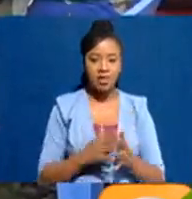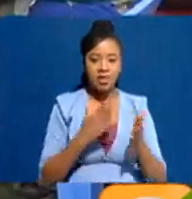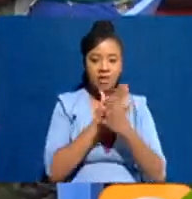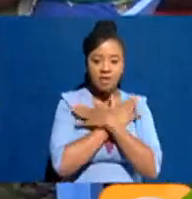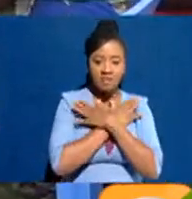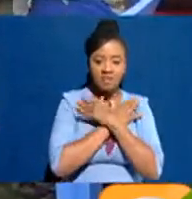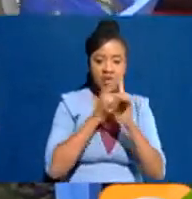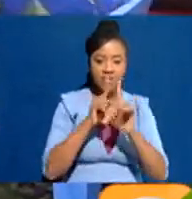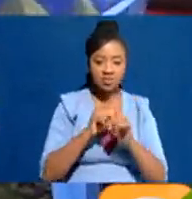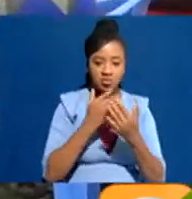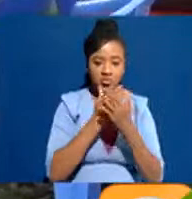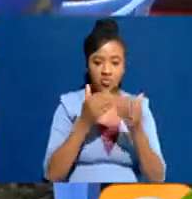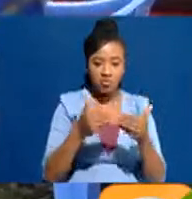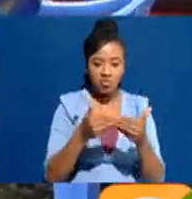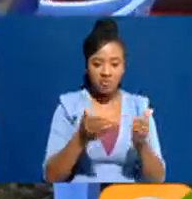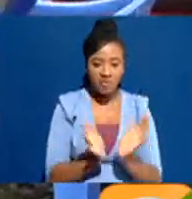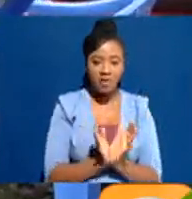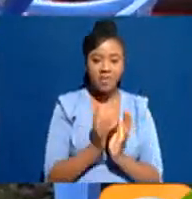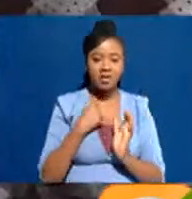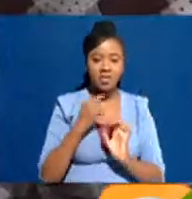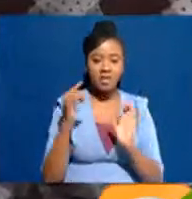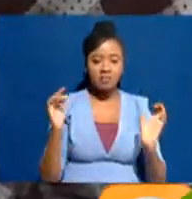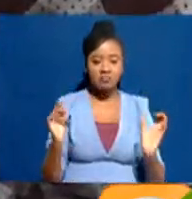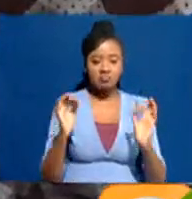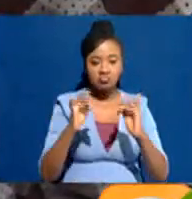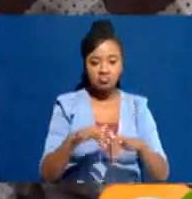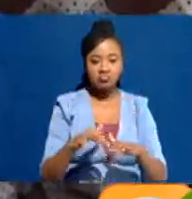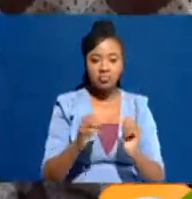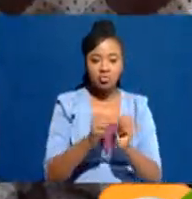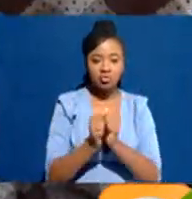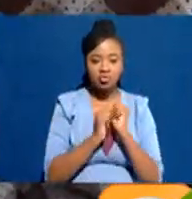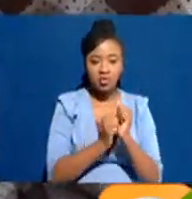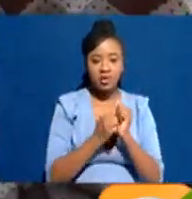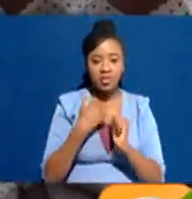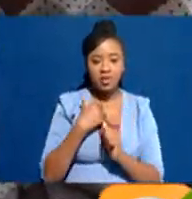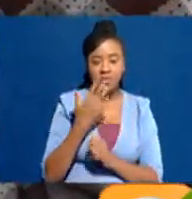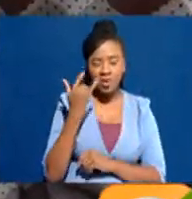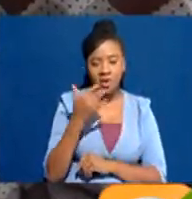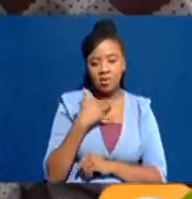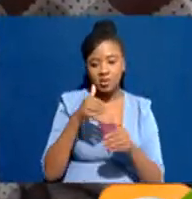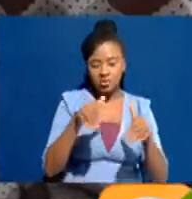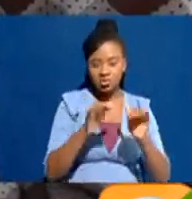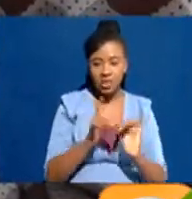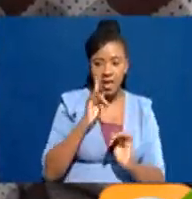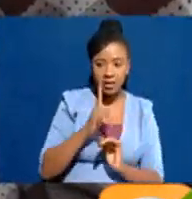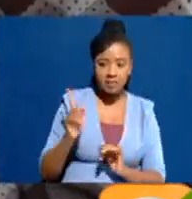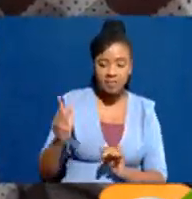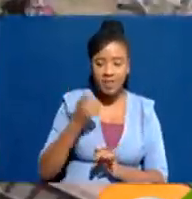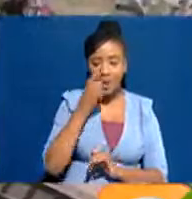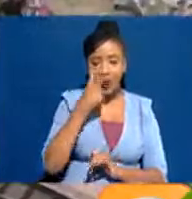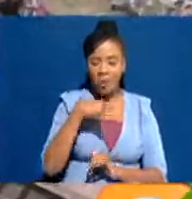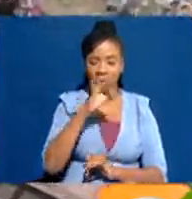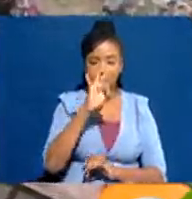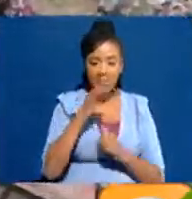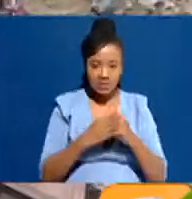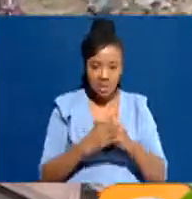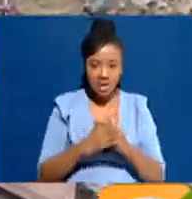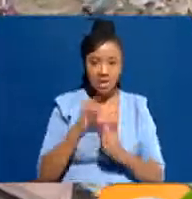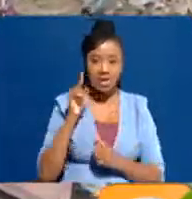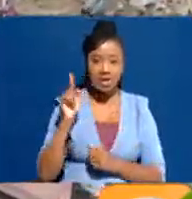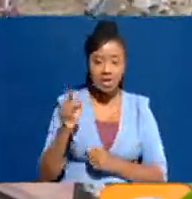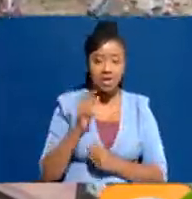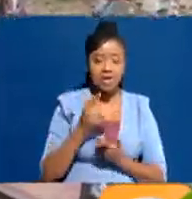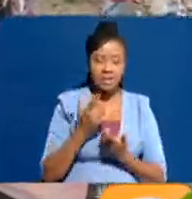and family, brought together by the sudden and tragic death of the 39-year-old construction worker last Friday. Kinyanjui